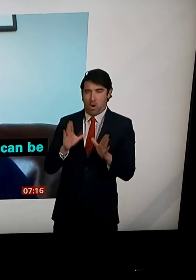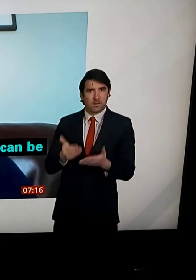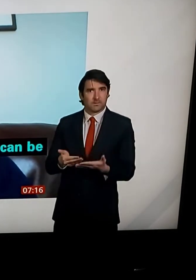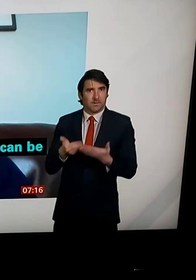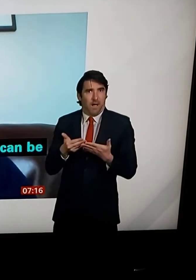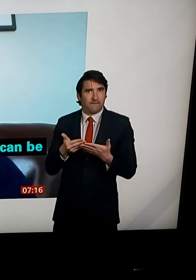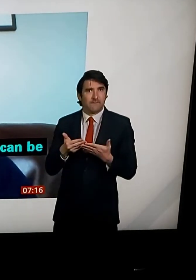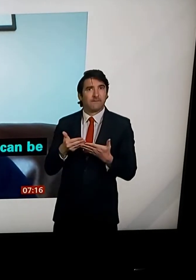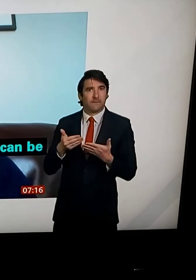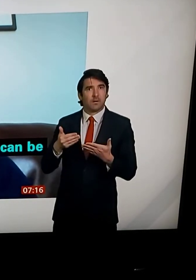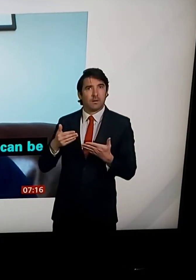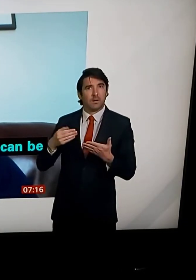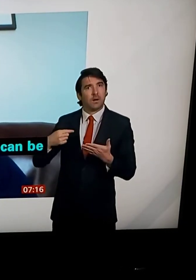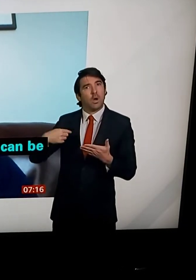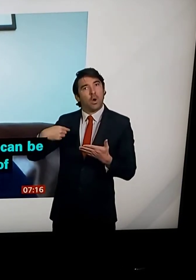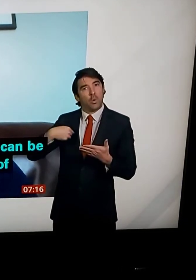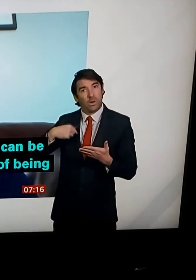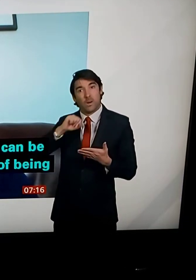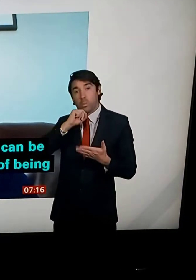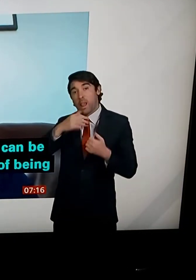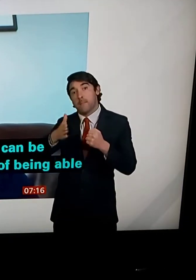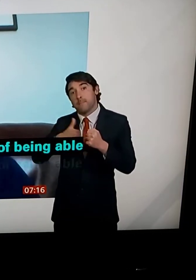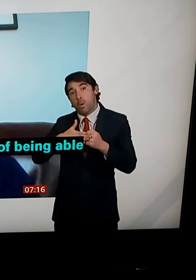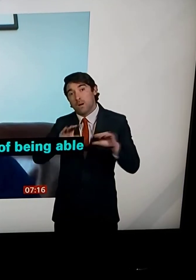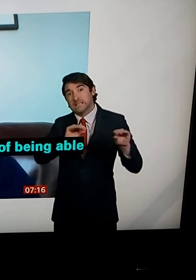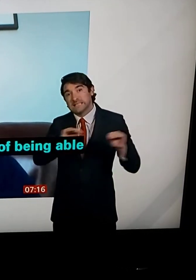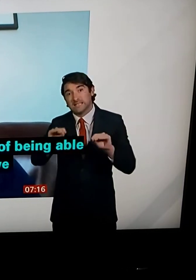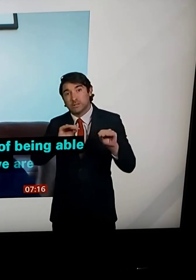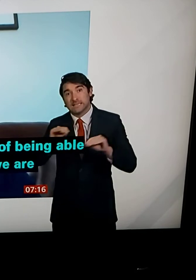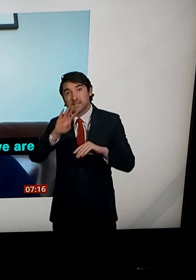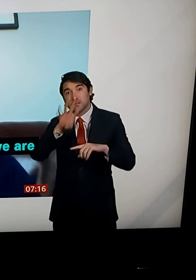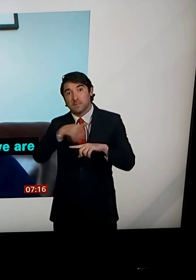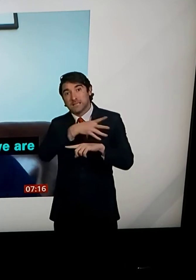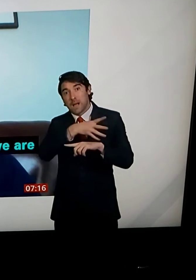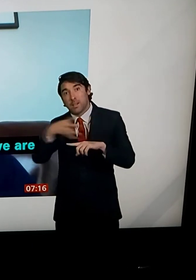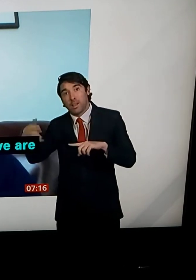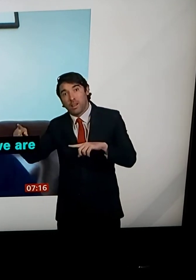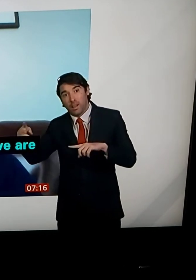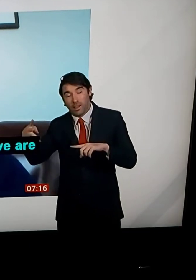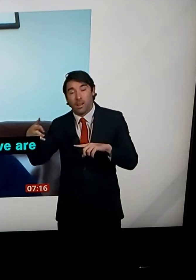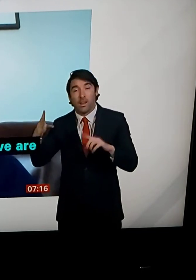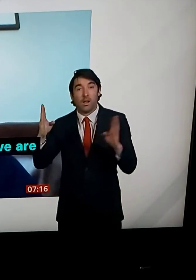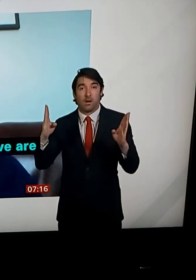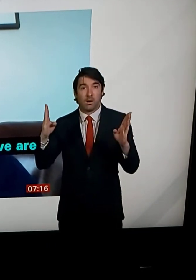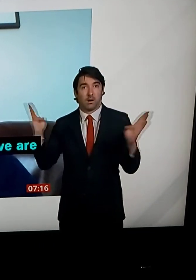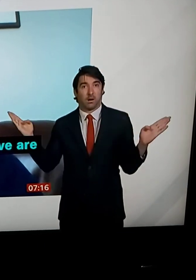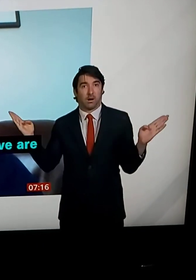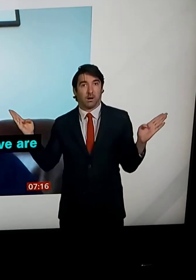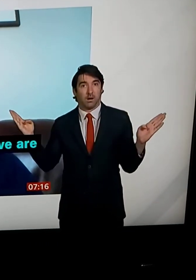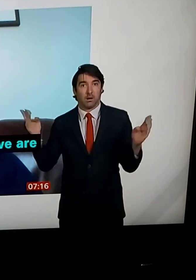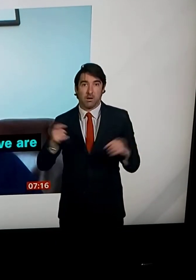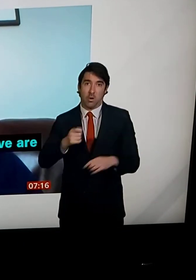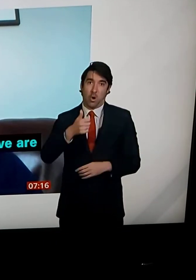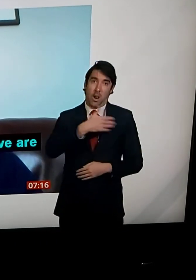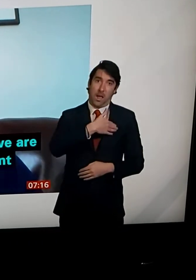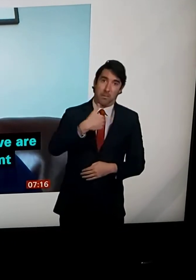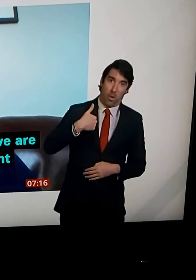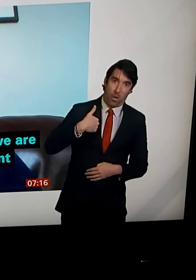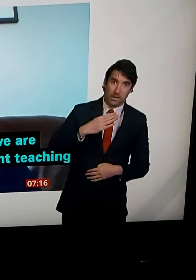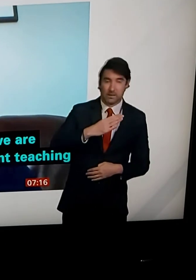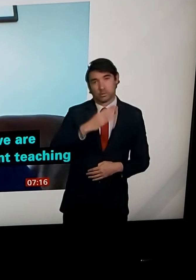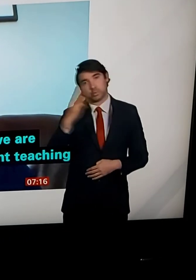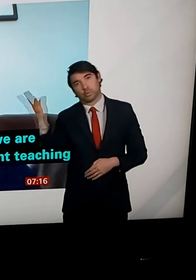we're extending our student teaching timetable, which covers into early evenings. We continue to avoid the Wednesday afternoons